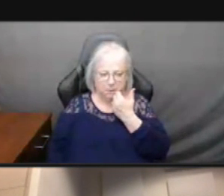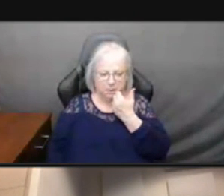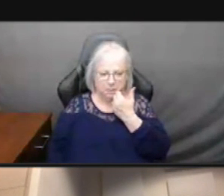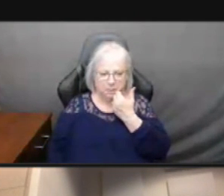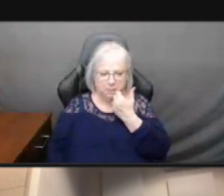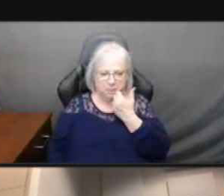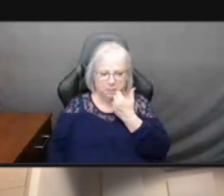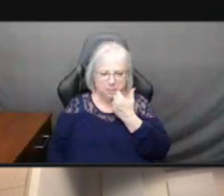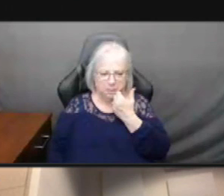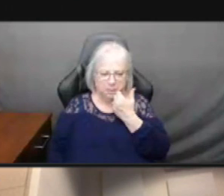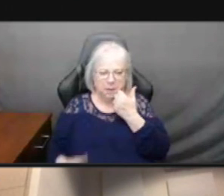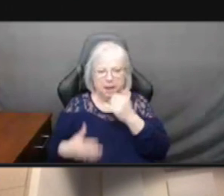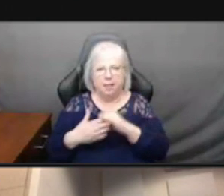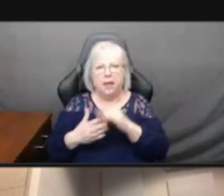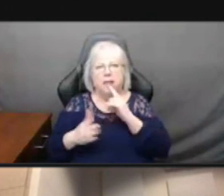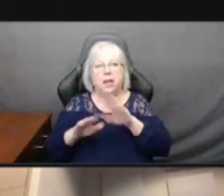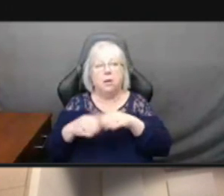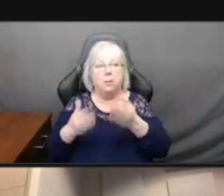the invocation